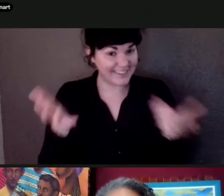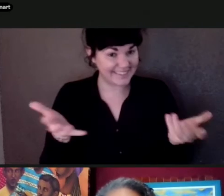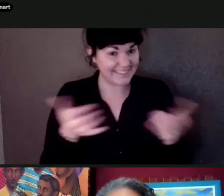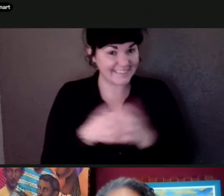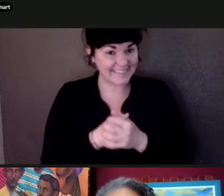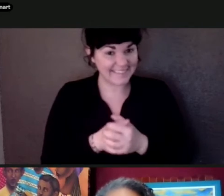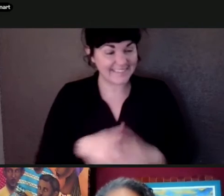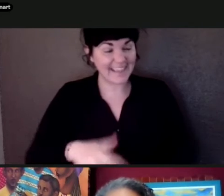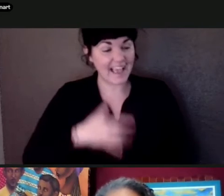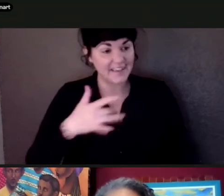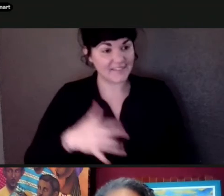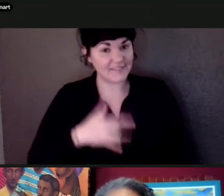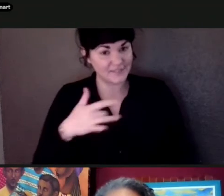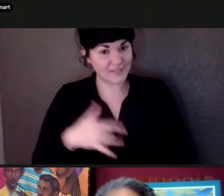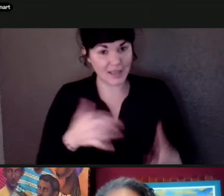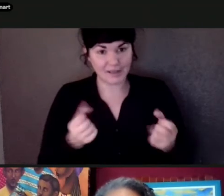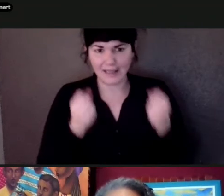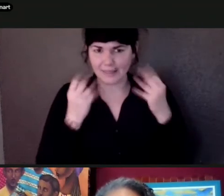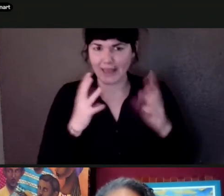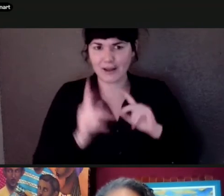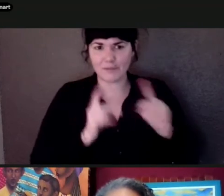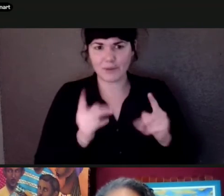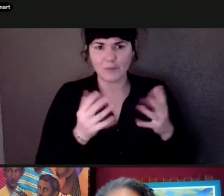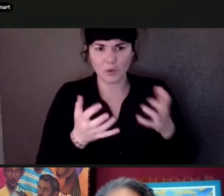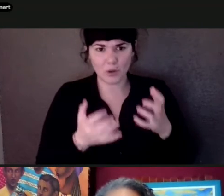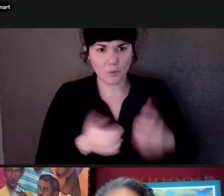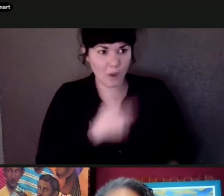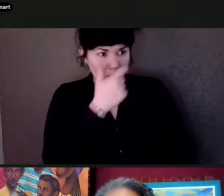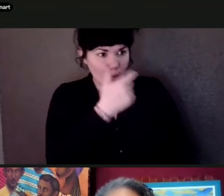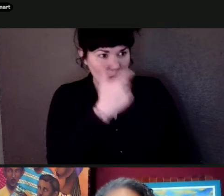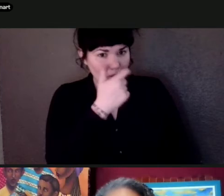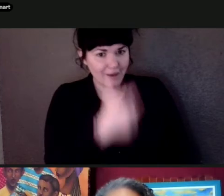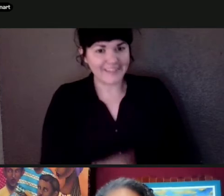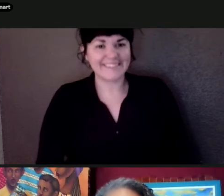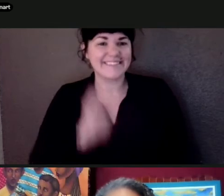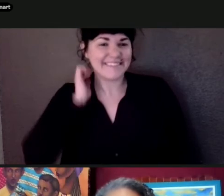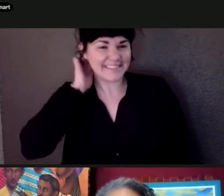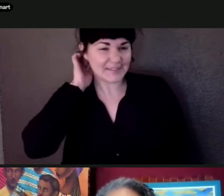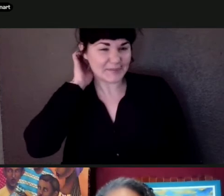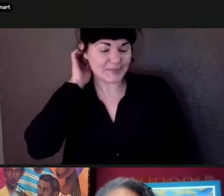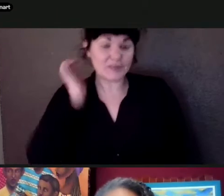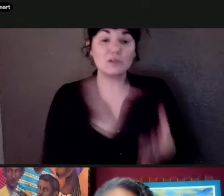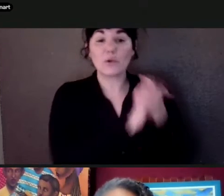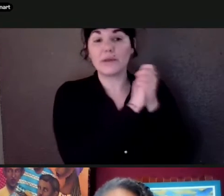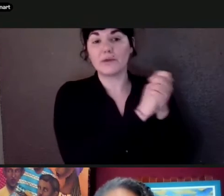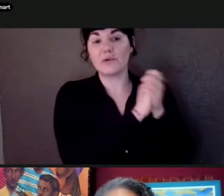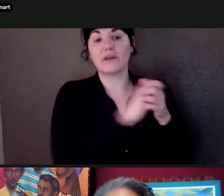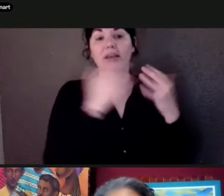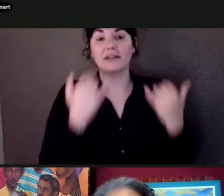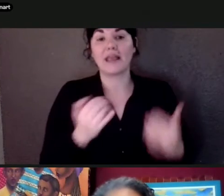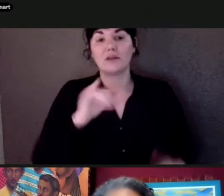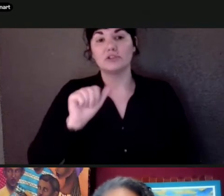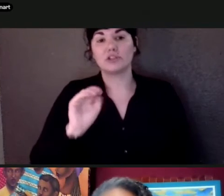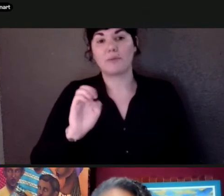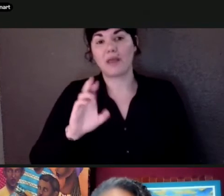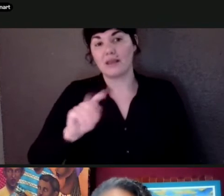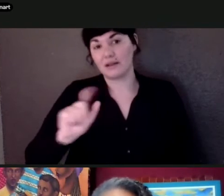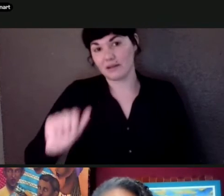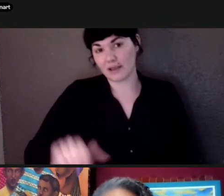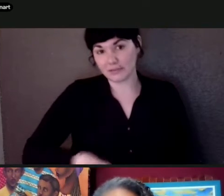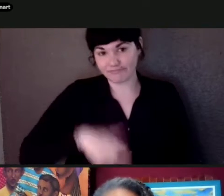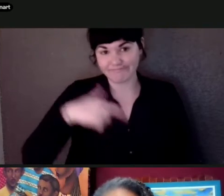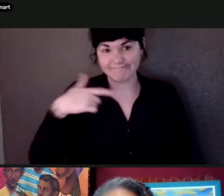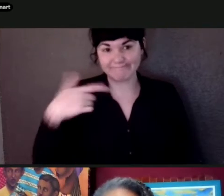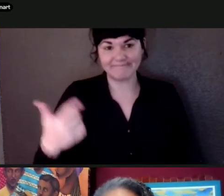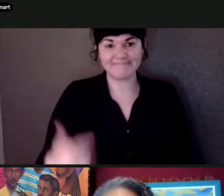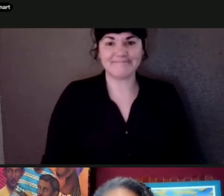like that would get a lot of views. So, congratulations, and I'm going to turn it over to Jametta. Thank you, Hannah, for being with us. Thank